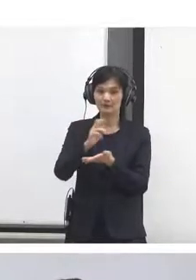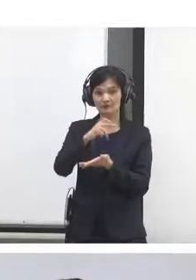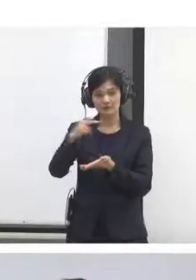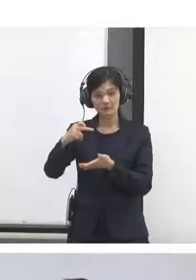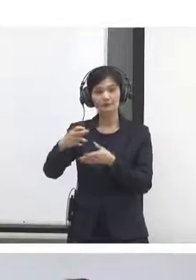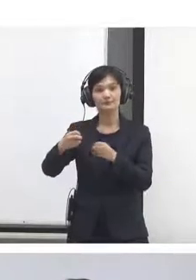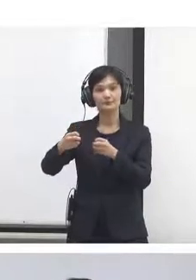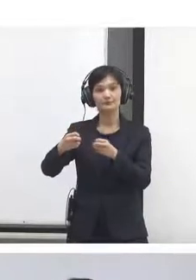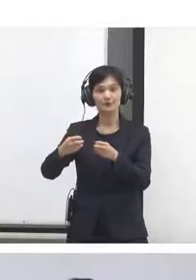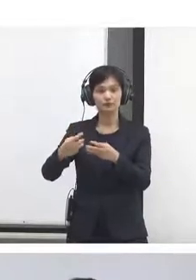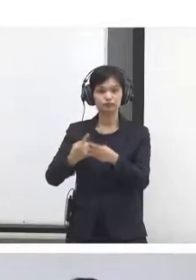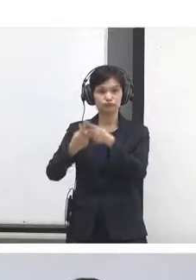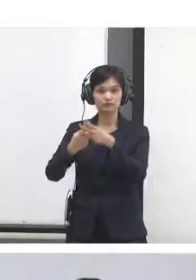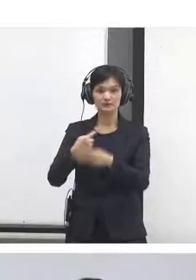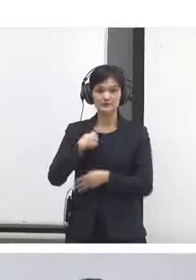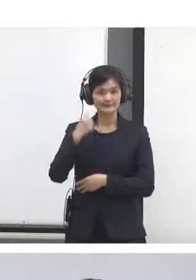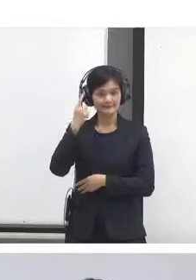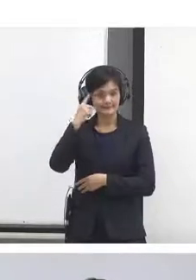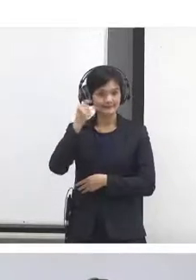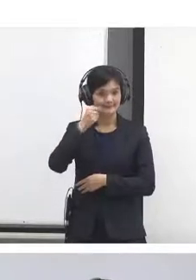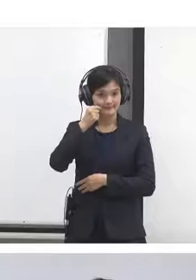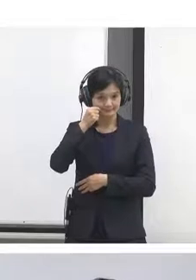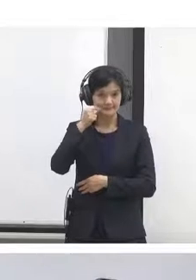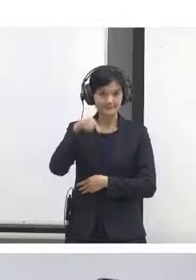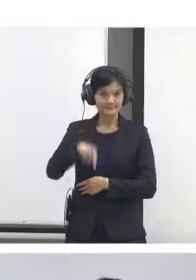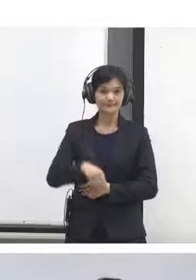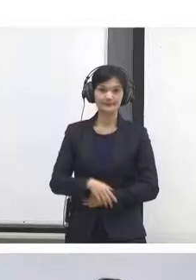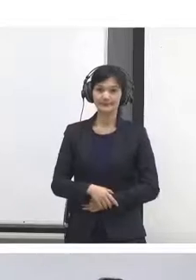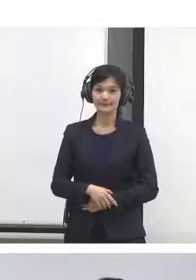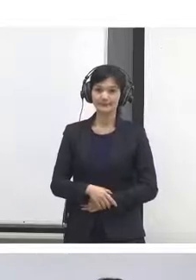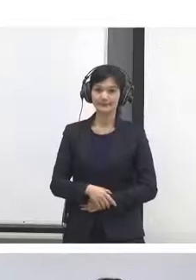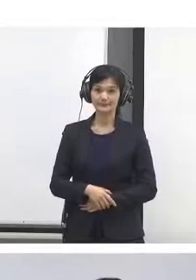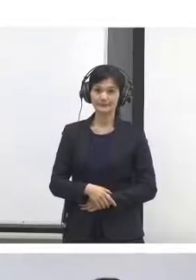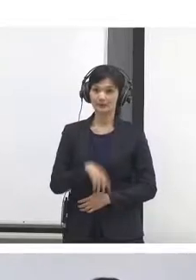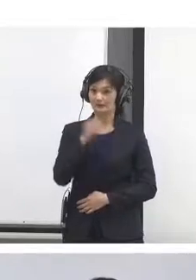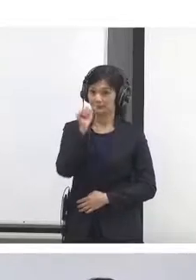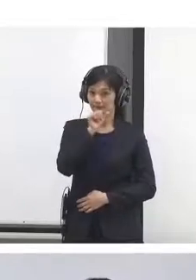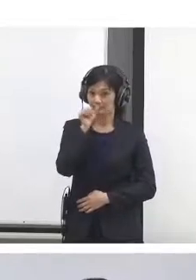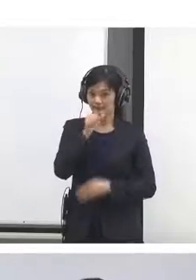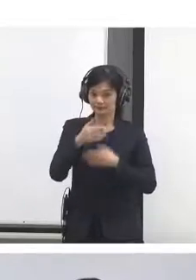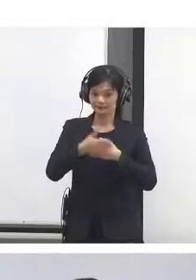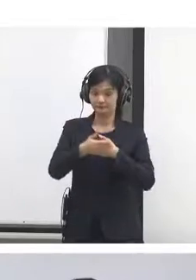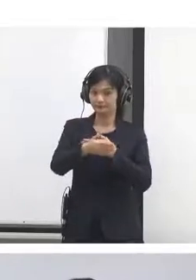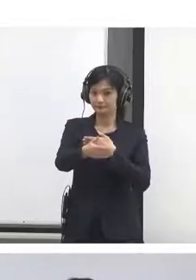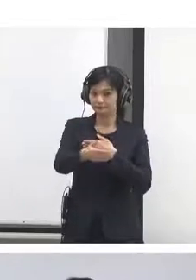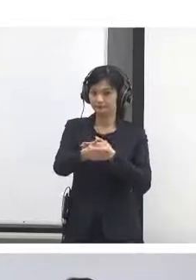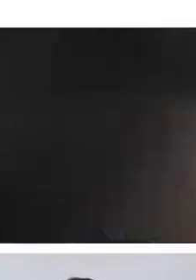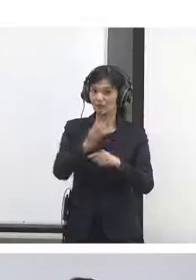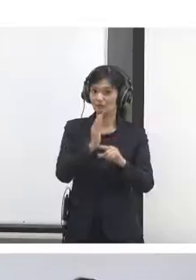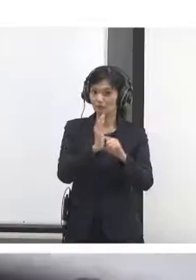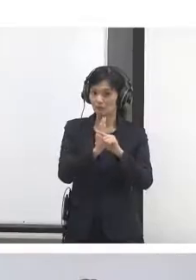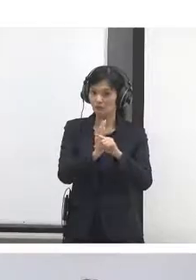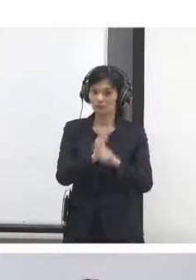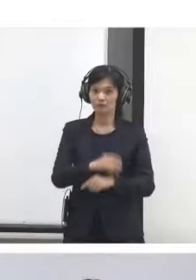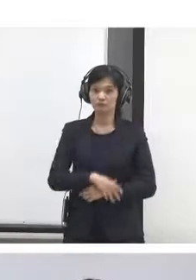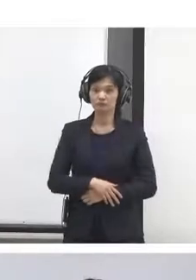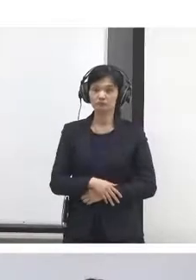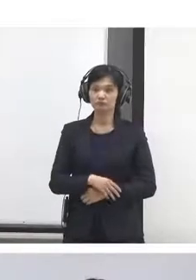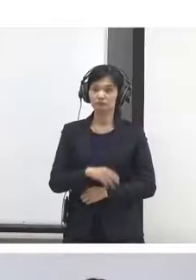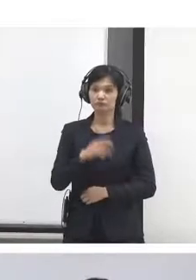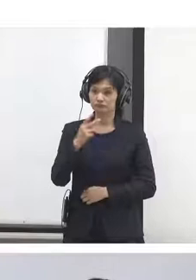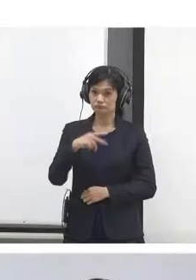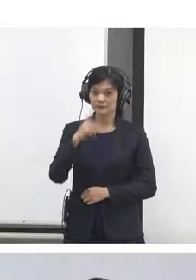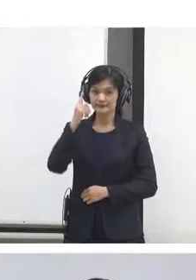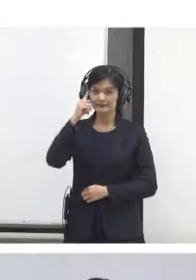found during the translation work, we found that there are translation bias, because